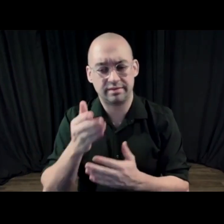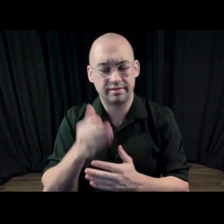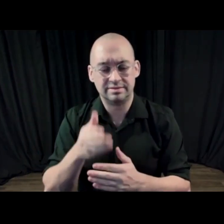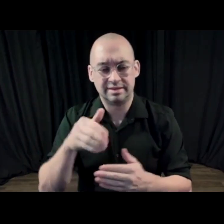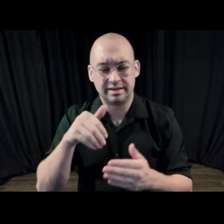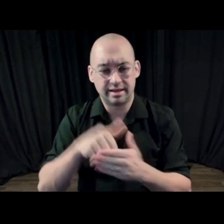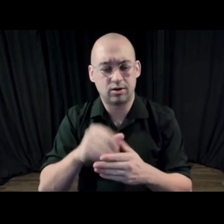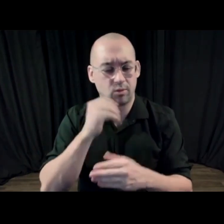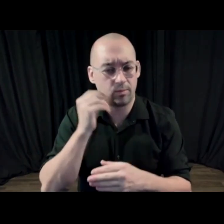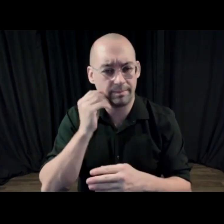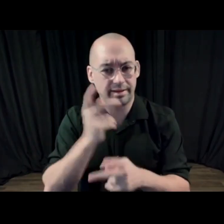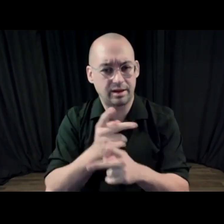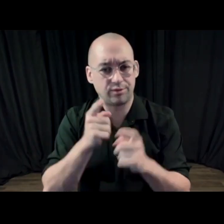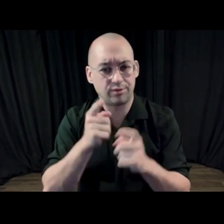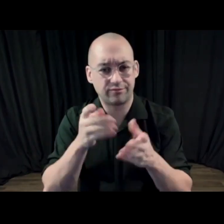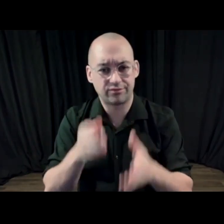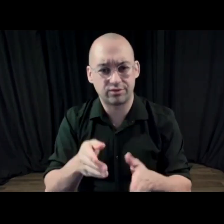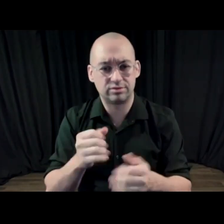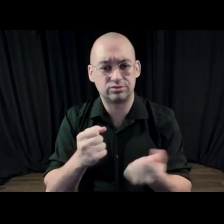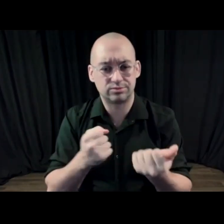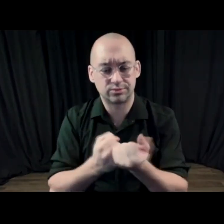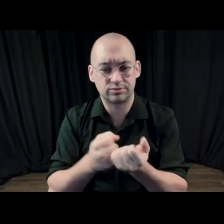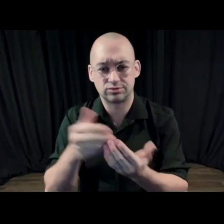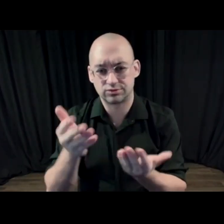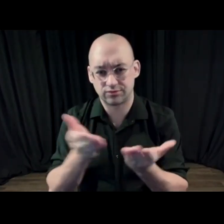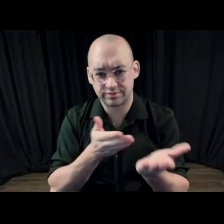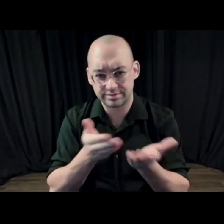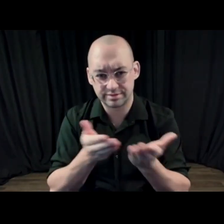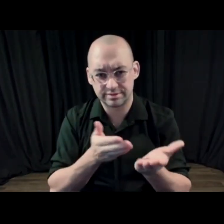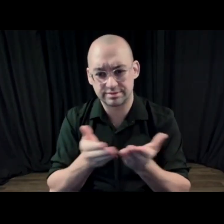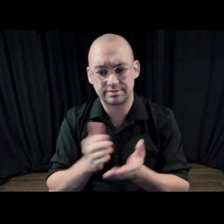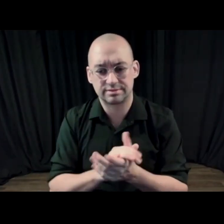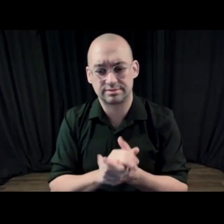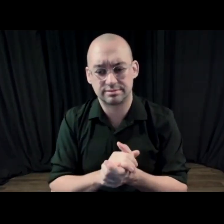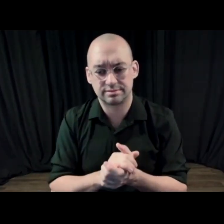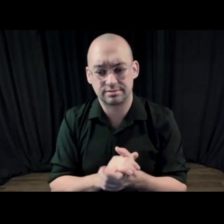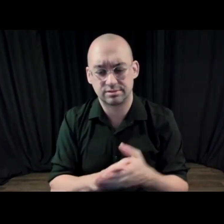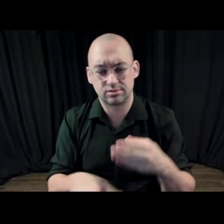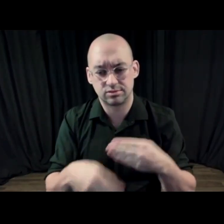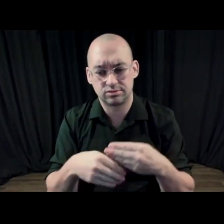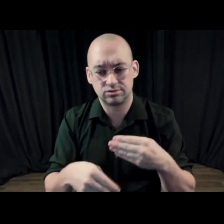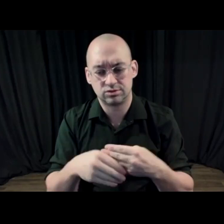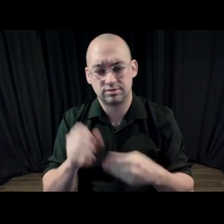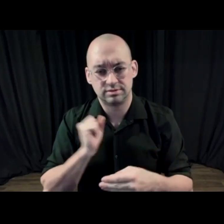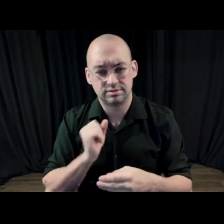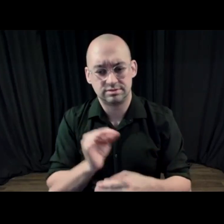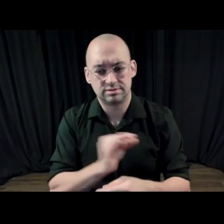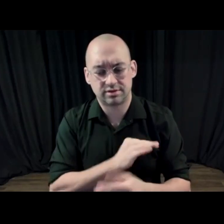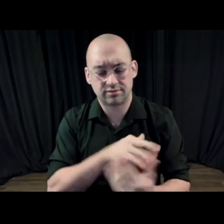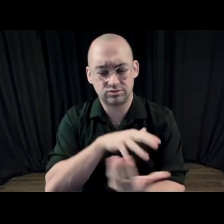caregivers, in-home supportive services, as well as the staff,